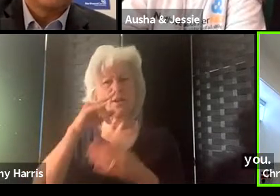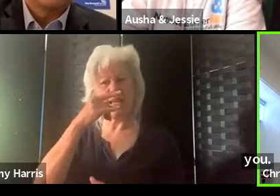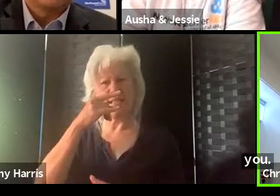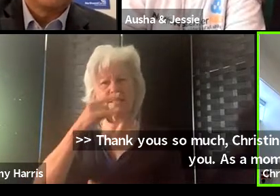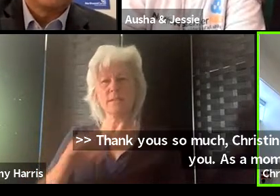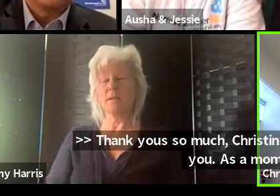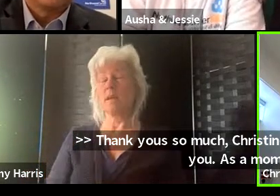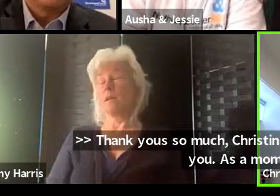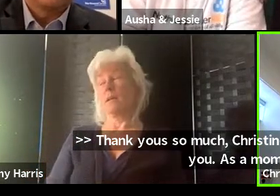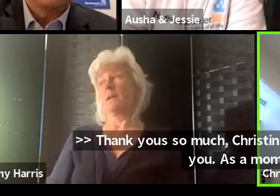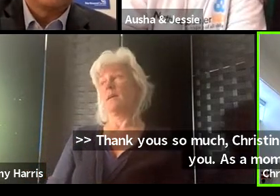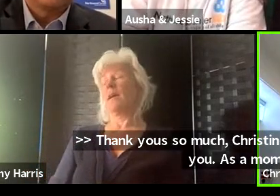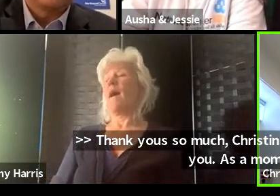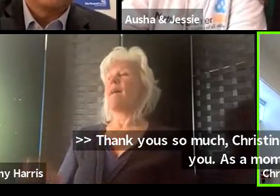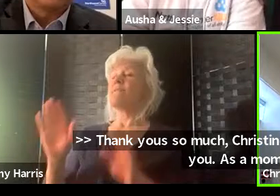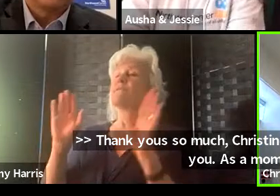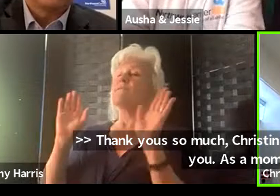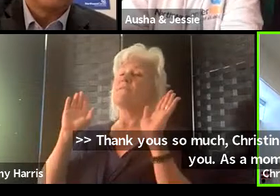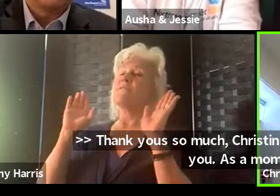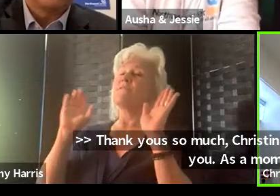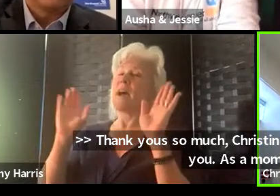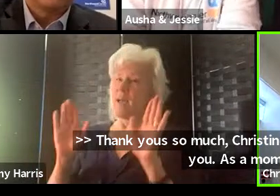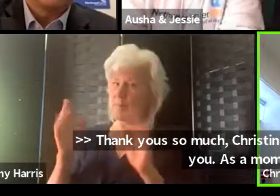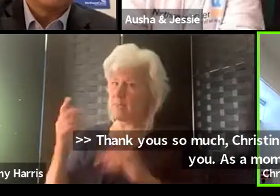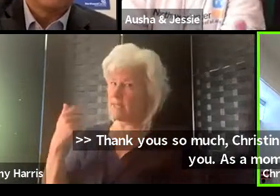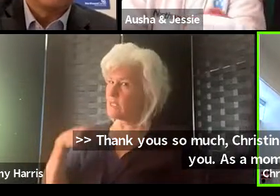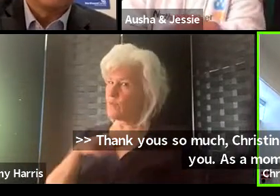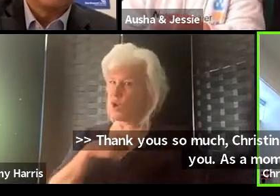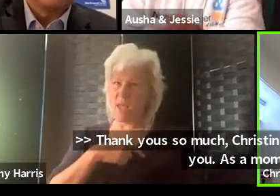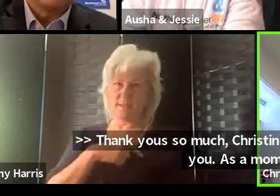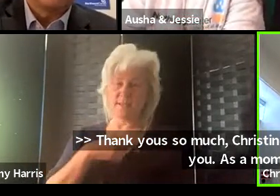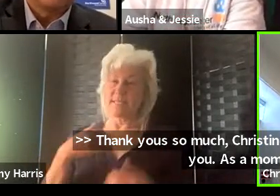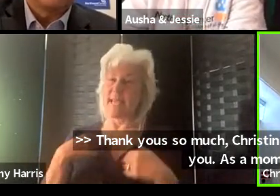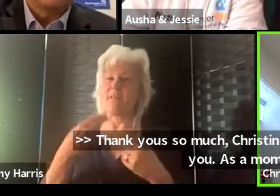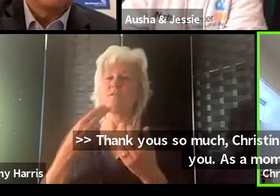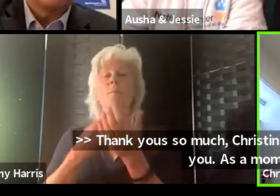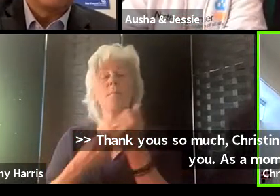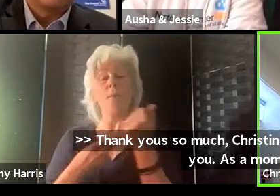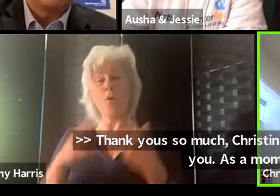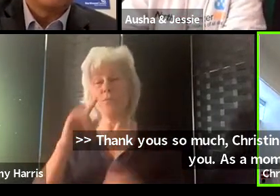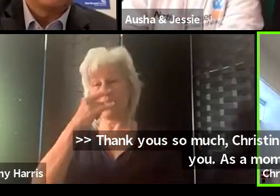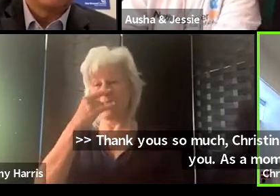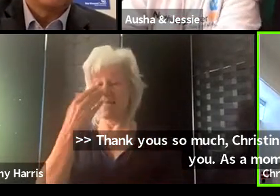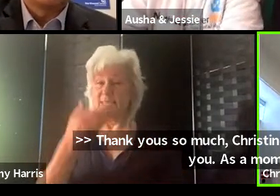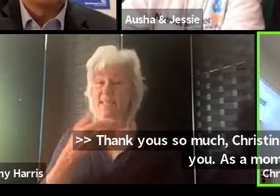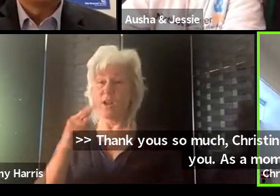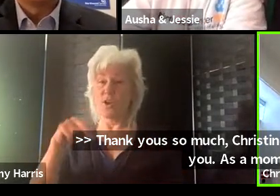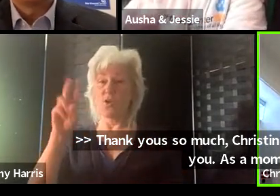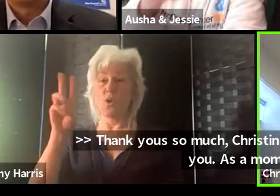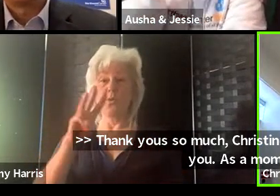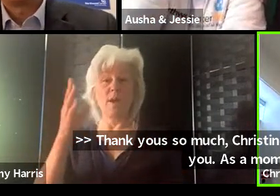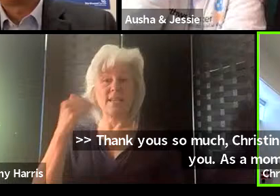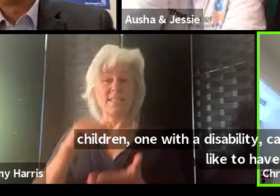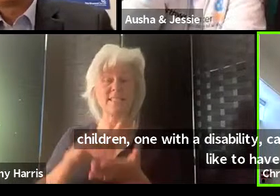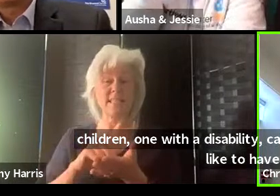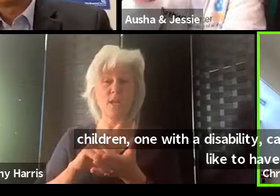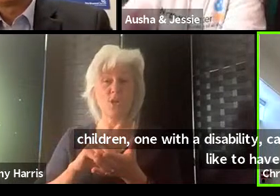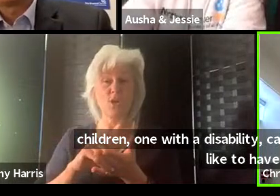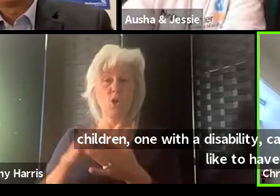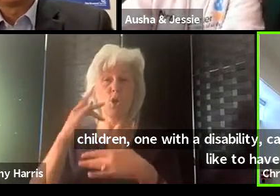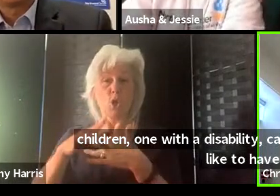fabulous for us as a family to have both Kyle and Max at the Northwest Center preschool early